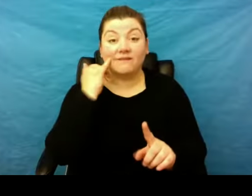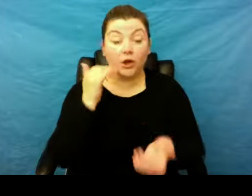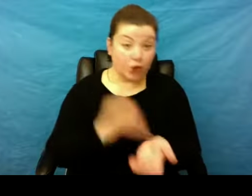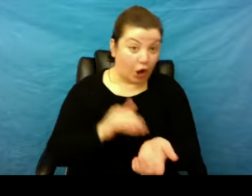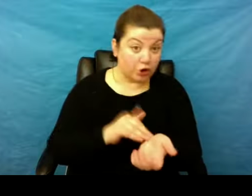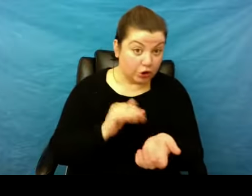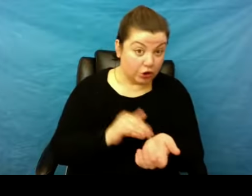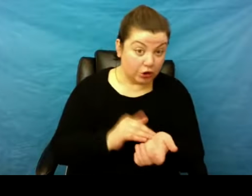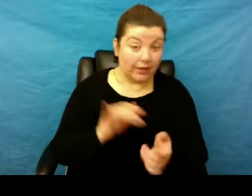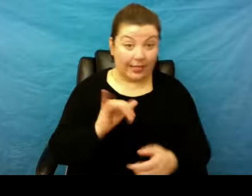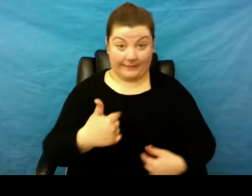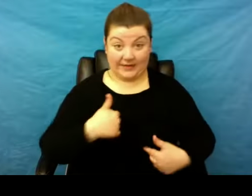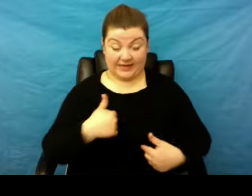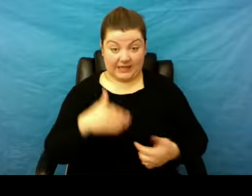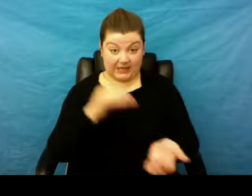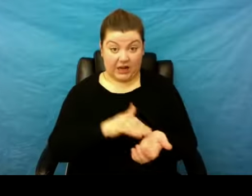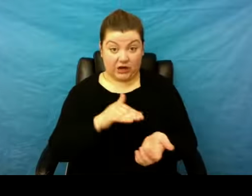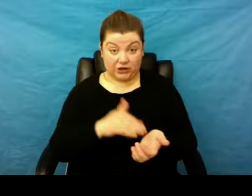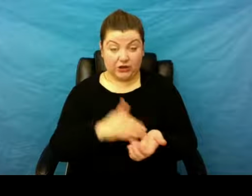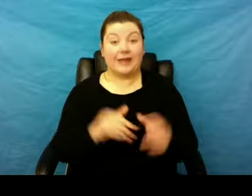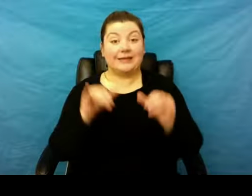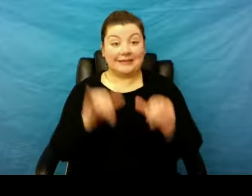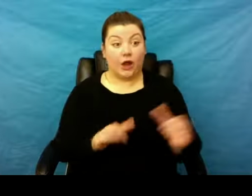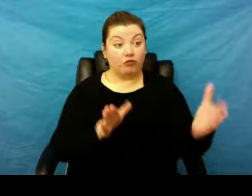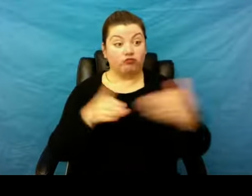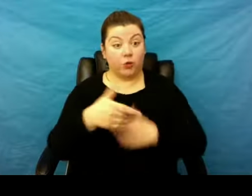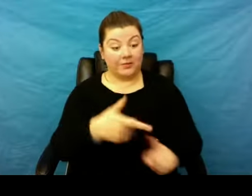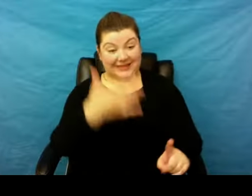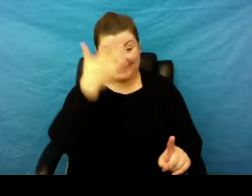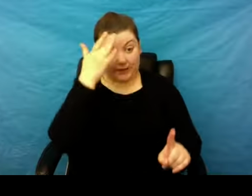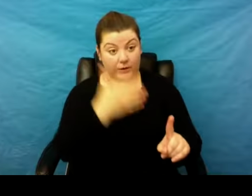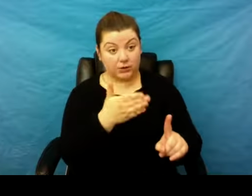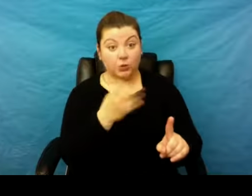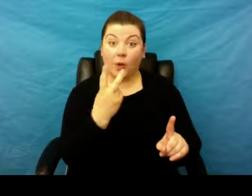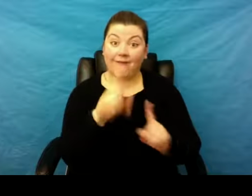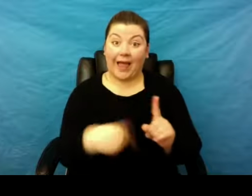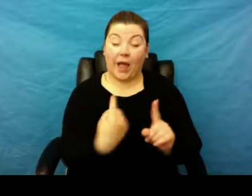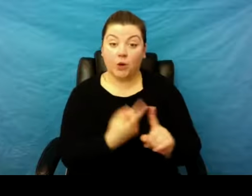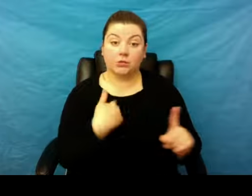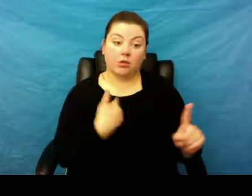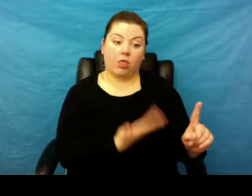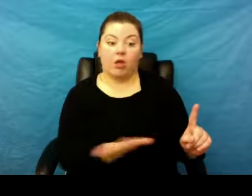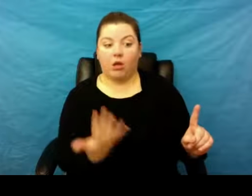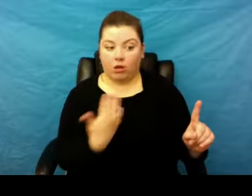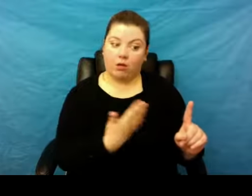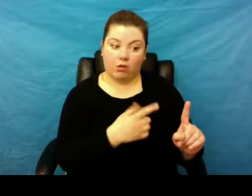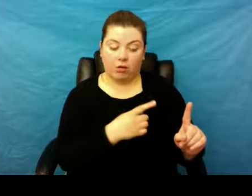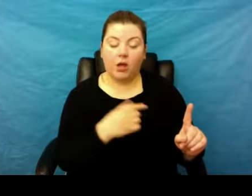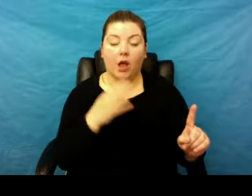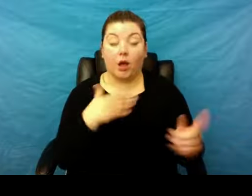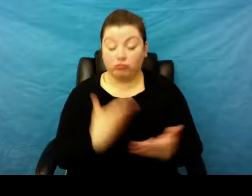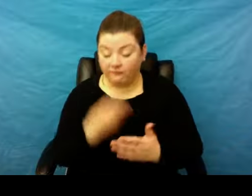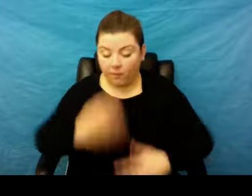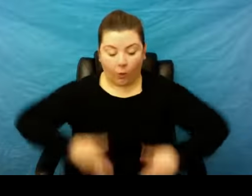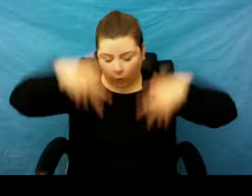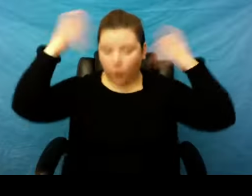providers, like for me, who I live in rooms with COVID patients, for 12 straight hours. For me, I will take off my clothes and